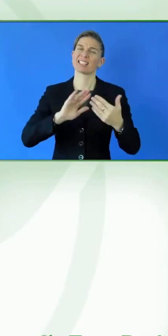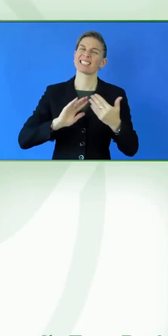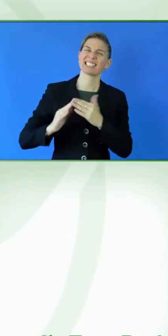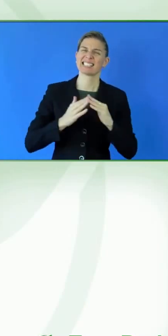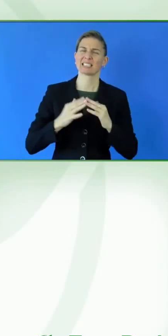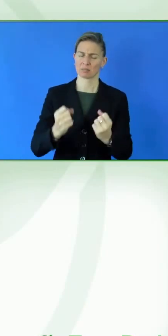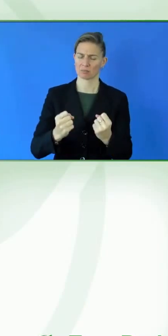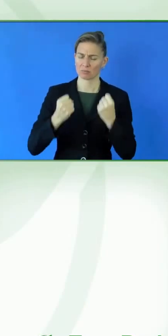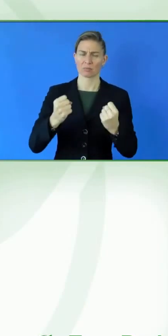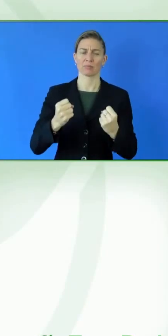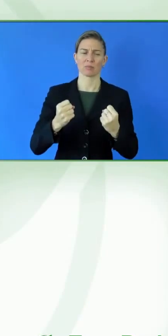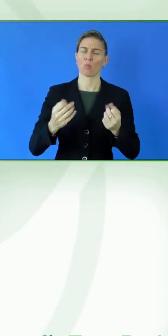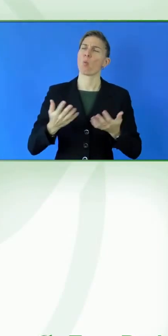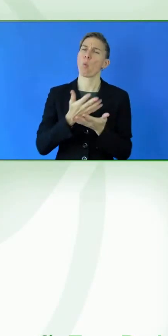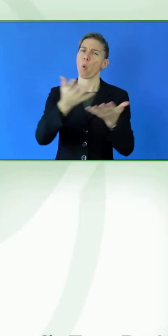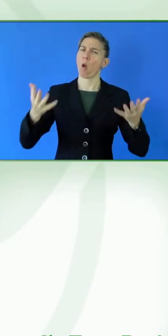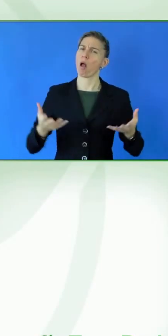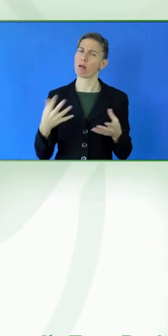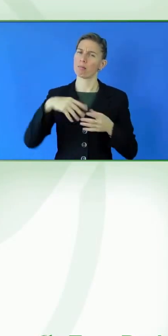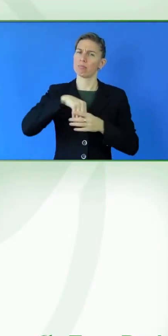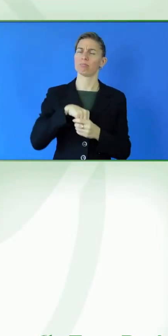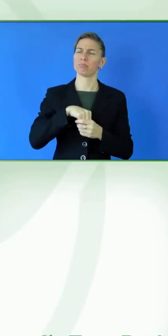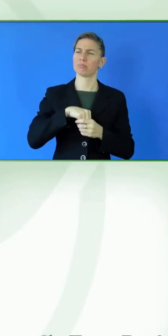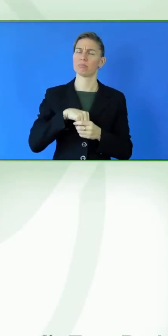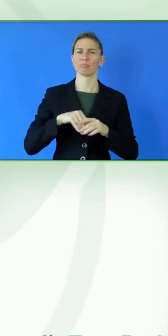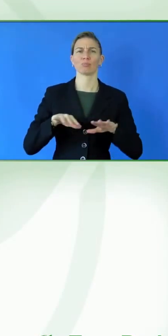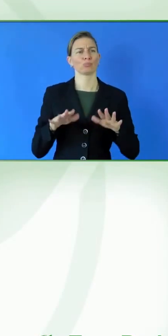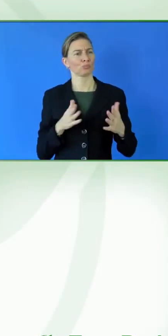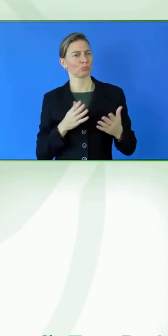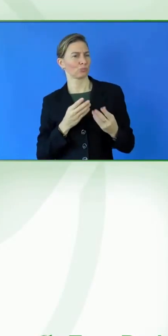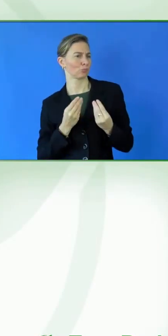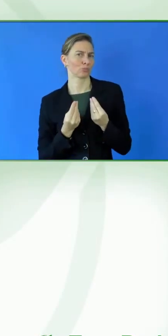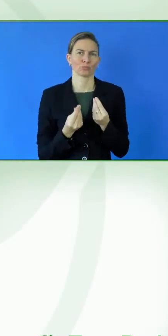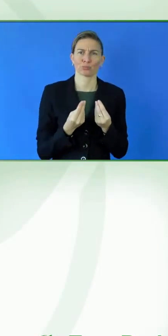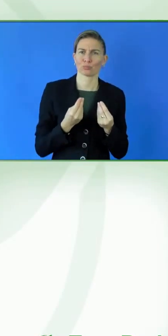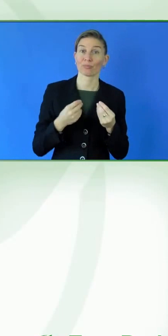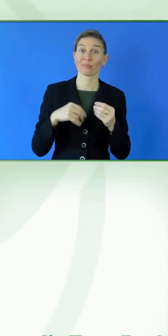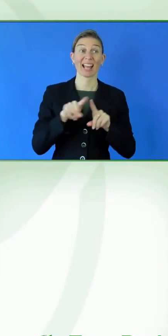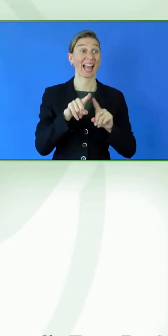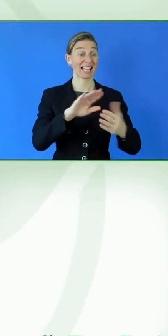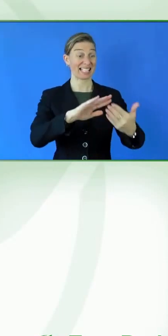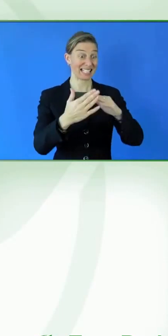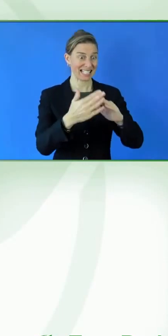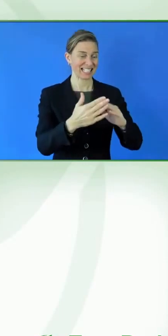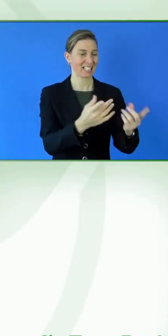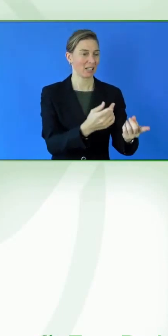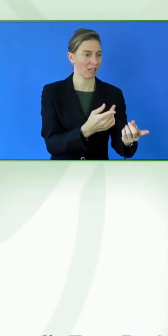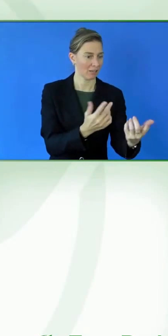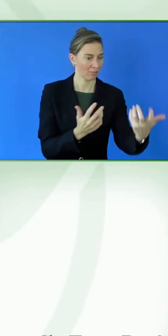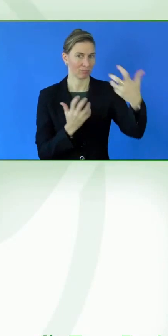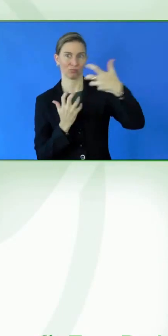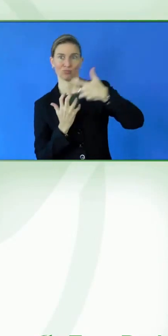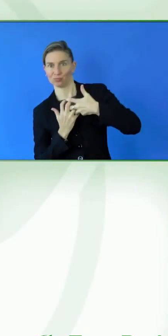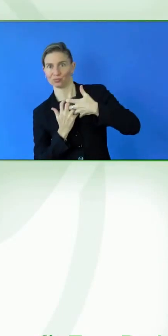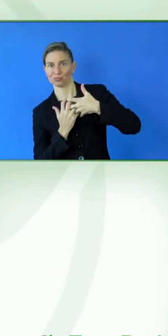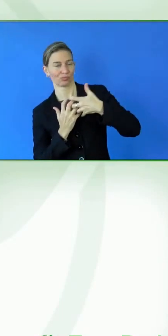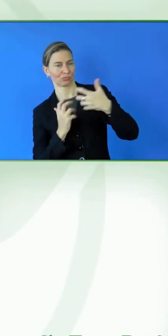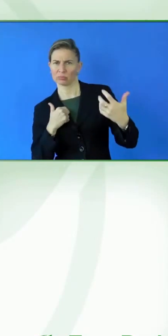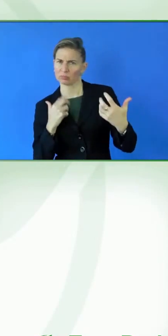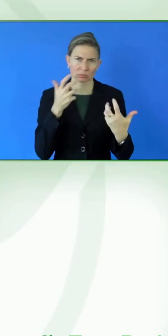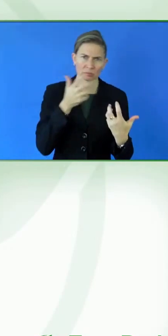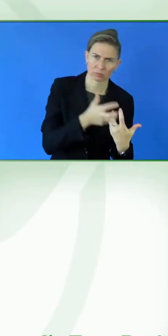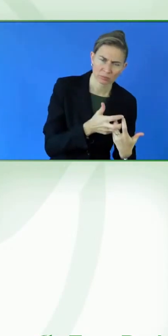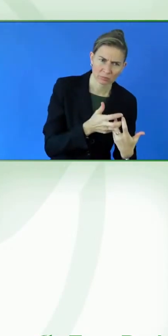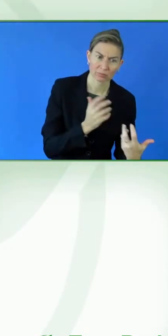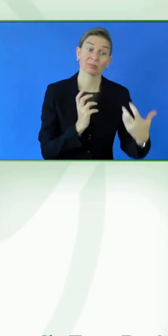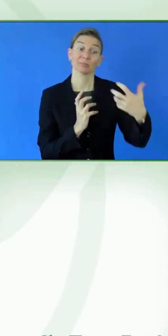belong and to have cities that respond to our needs. Ultimately, to have Cities for All, have